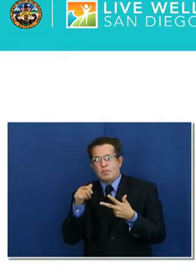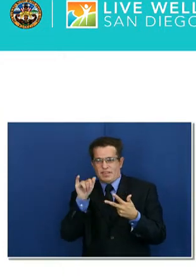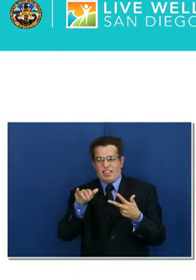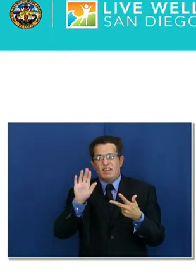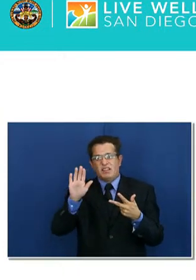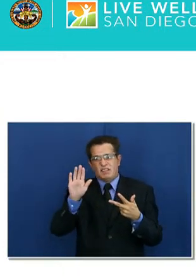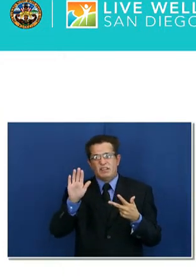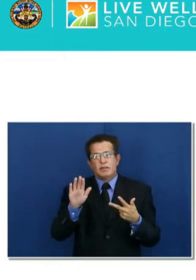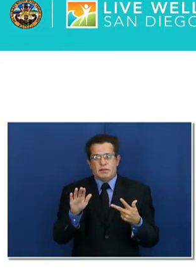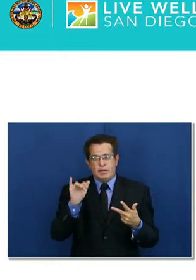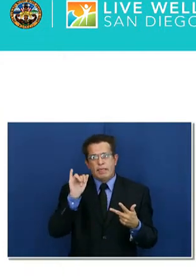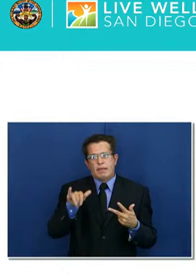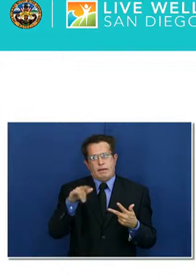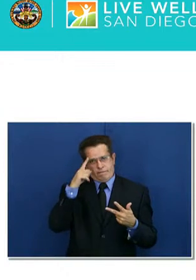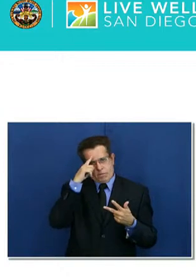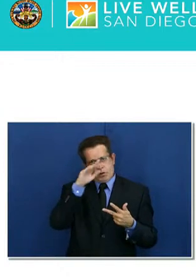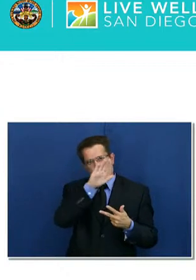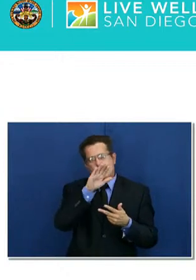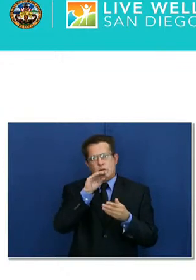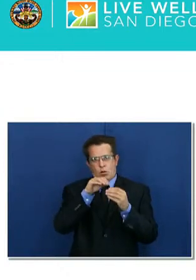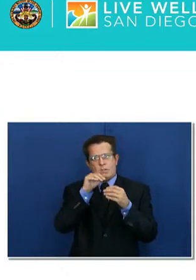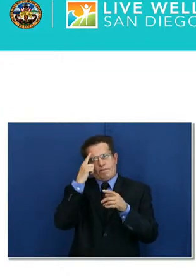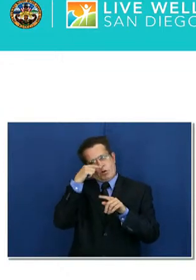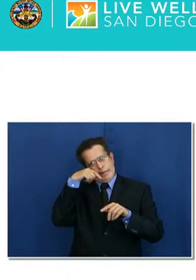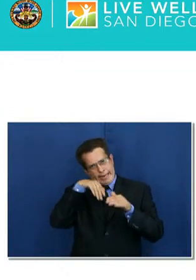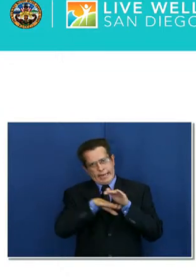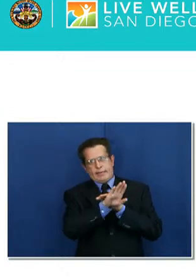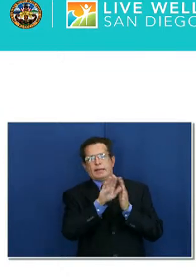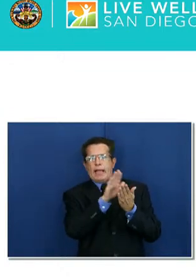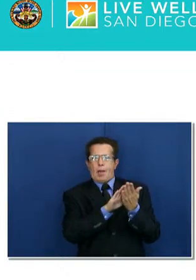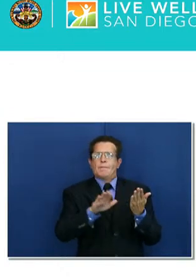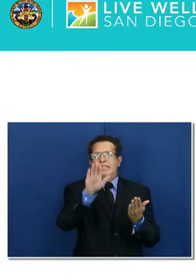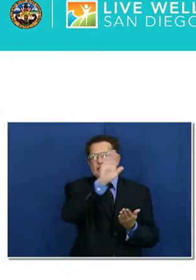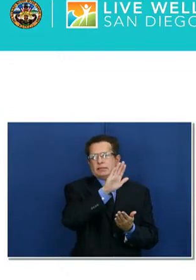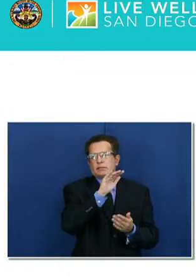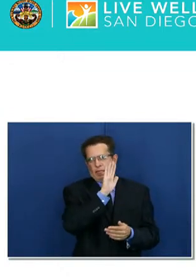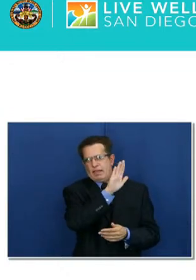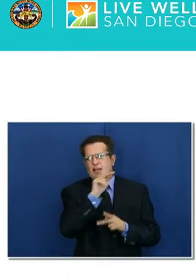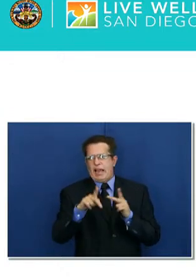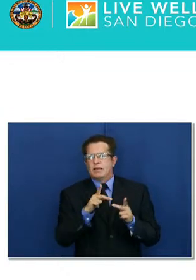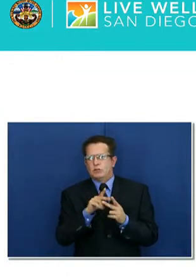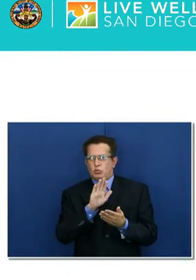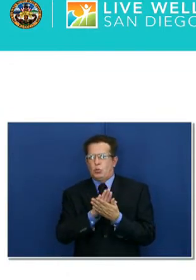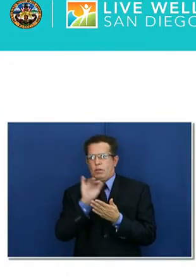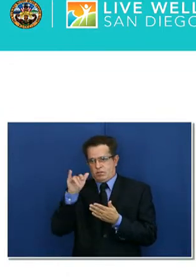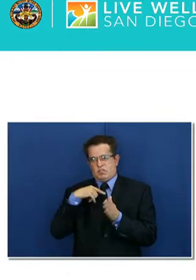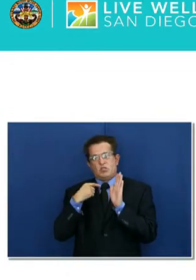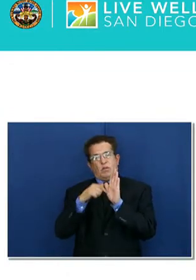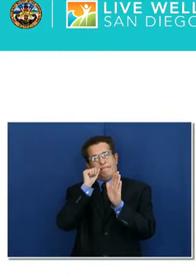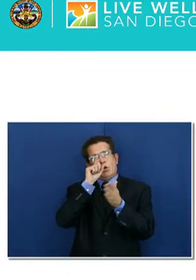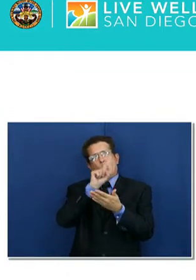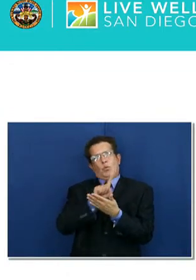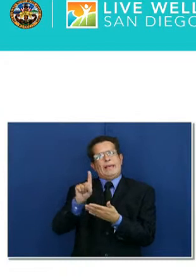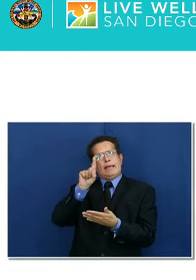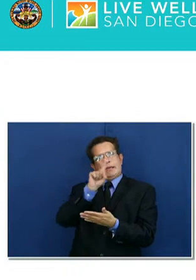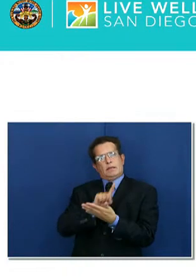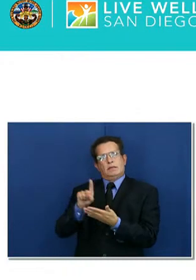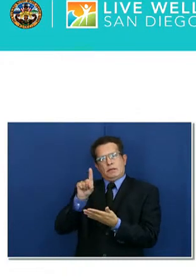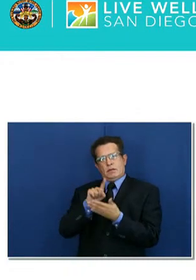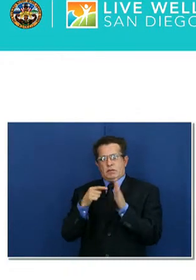only for on-campus learning. This information is updated weekly by the county